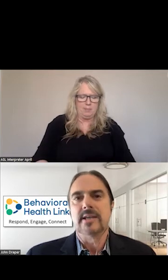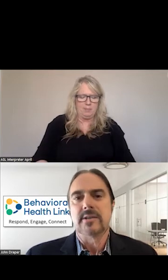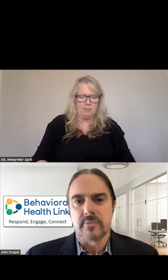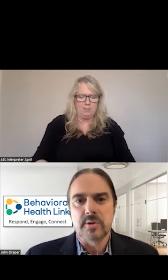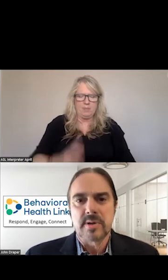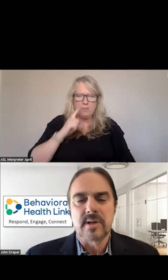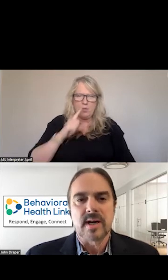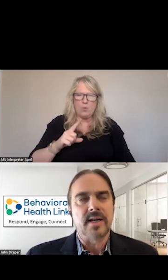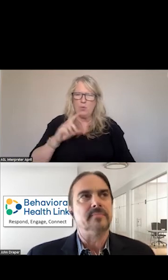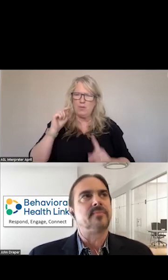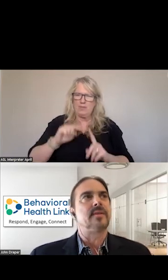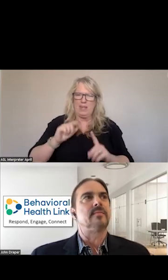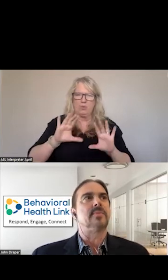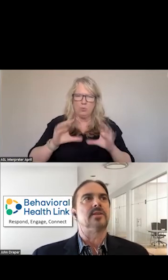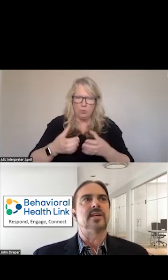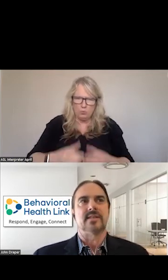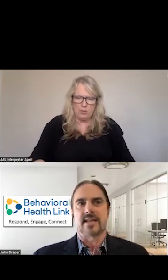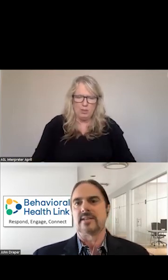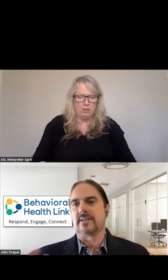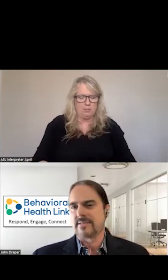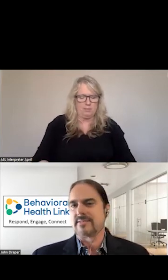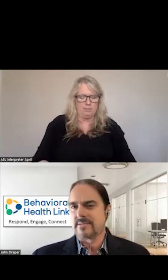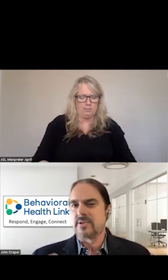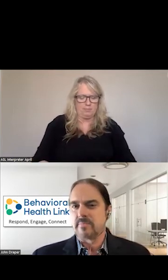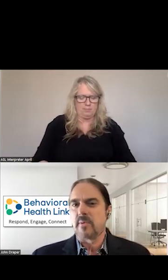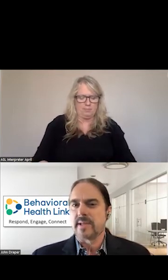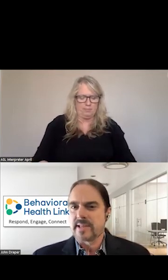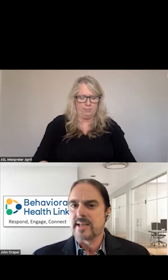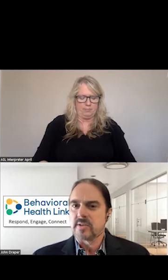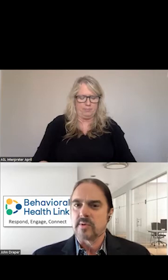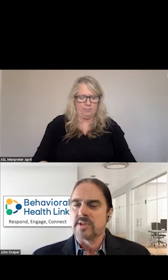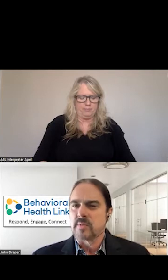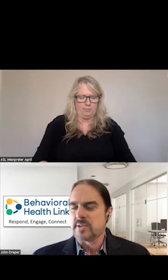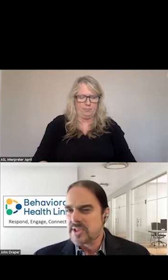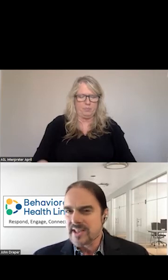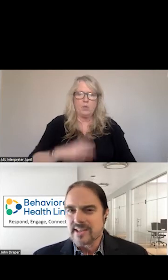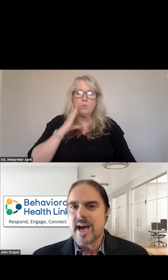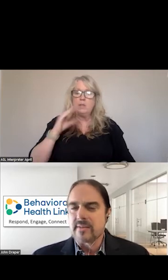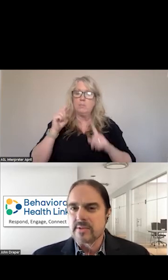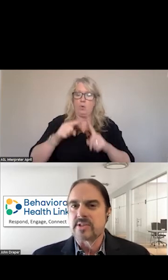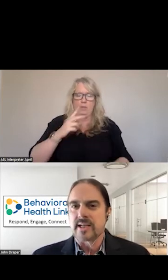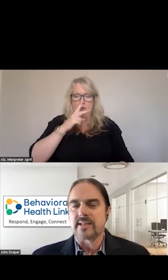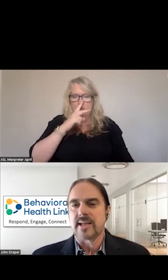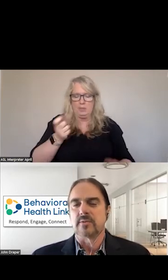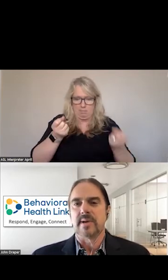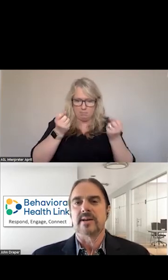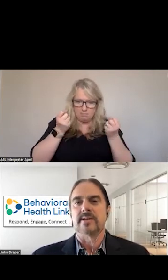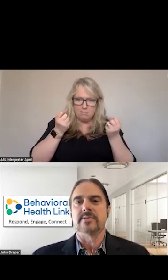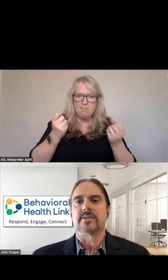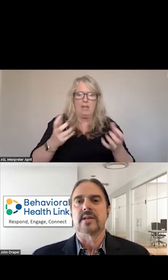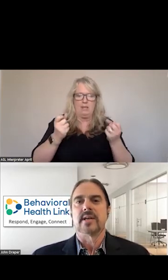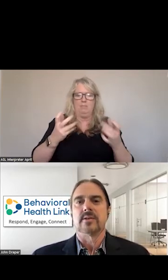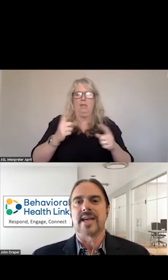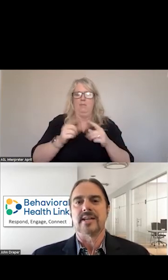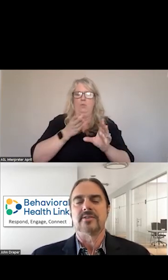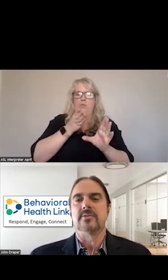dug in group, because that to your point, that is where you see a lot of those psychological